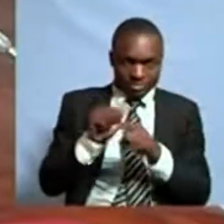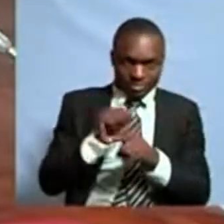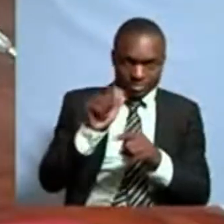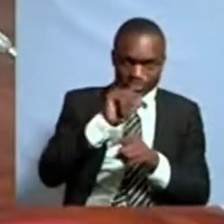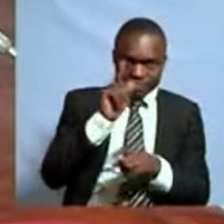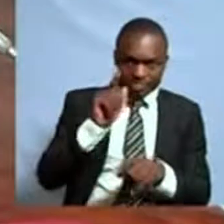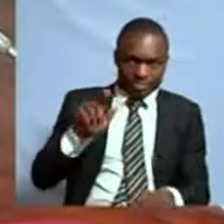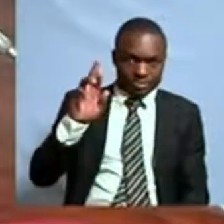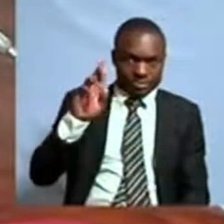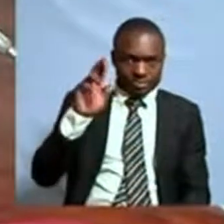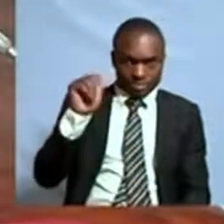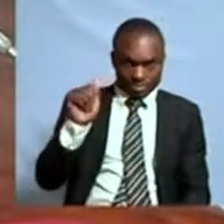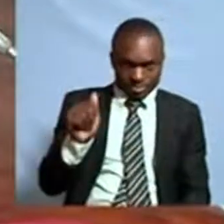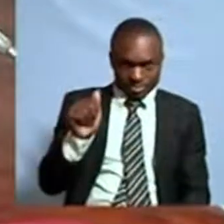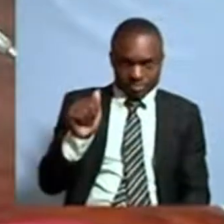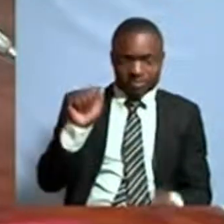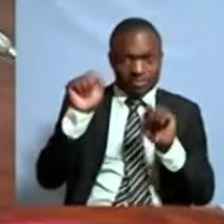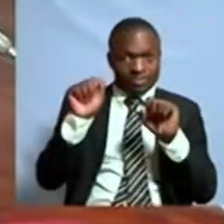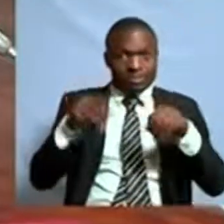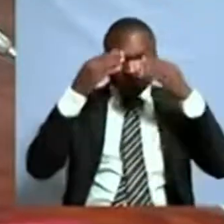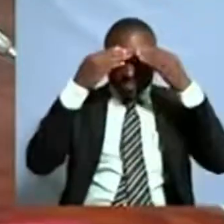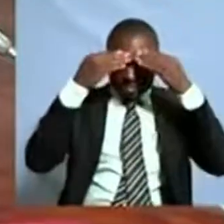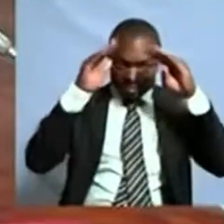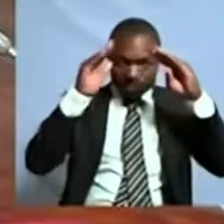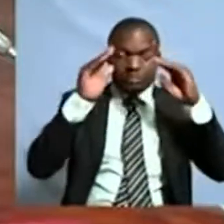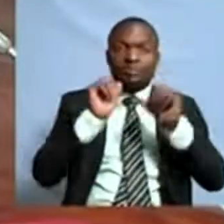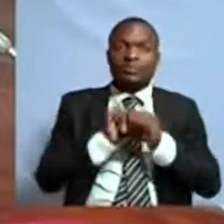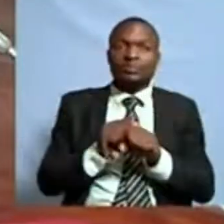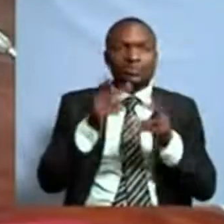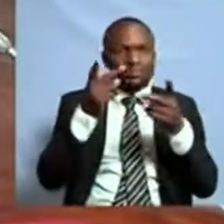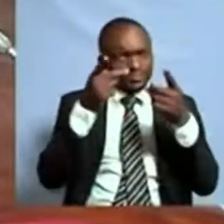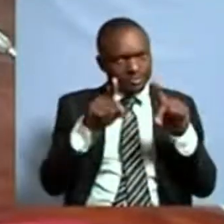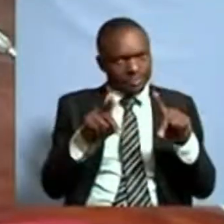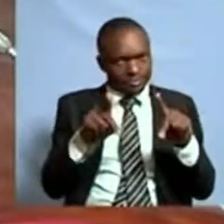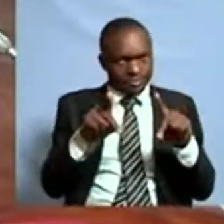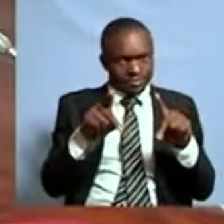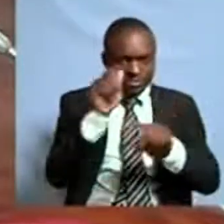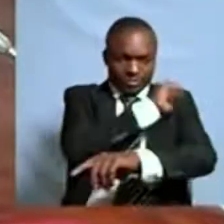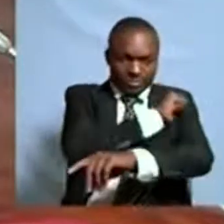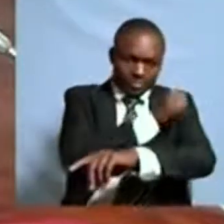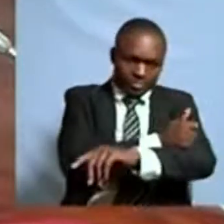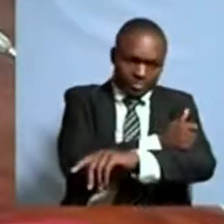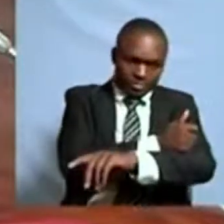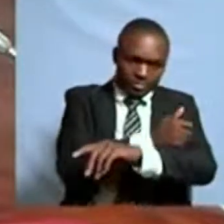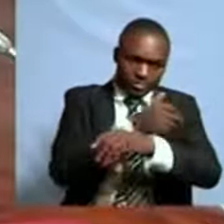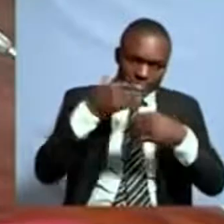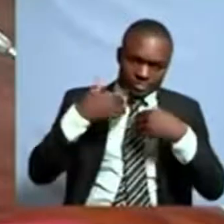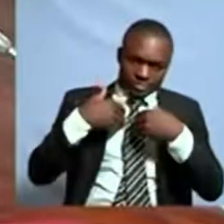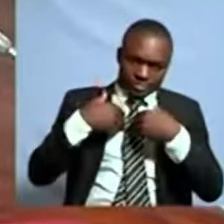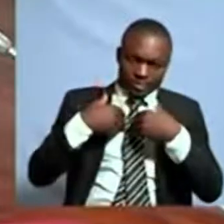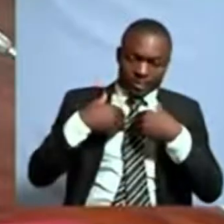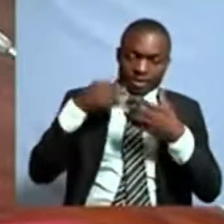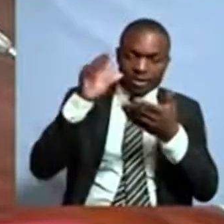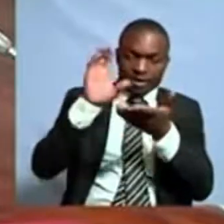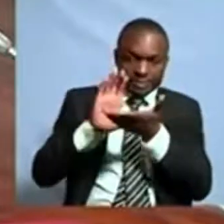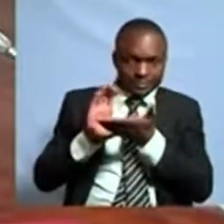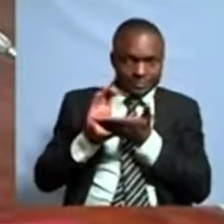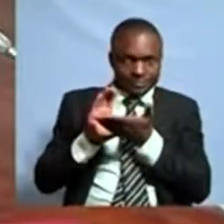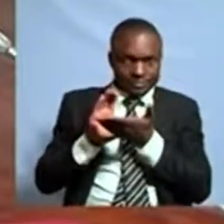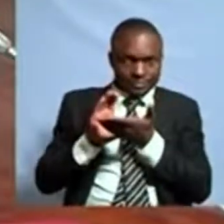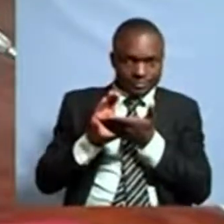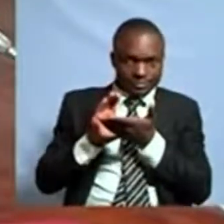Authority. As you may be aware that when an authority is pursuing a debt from a